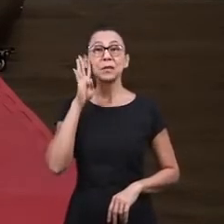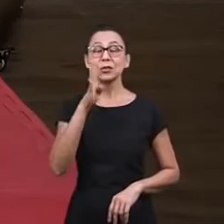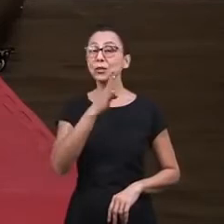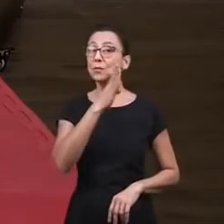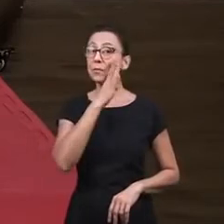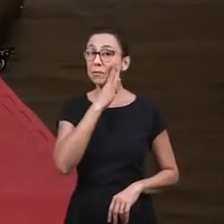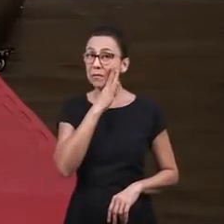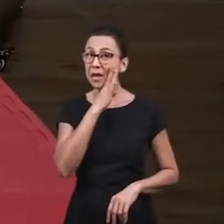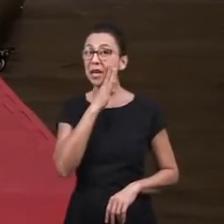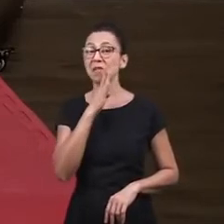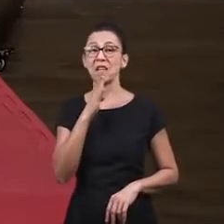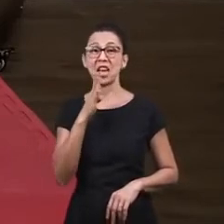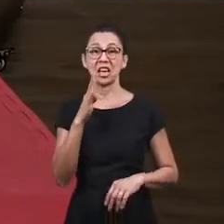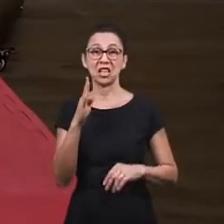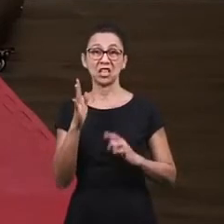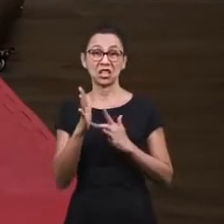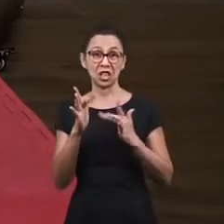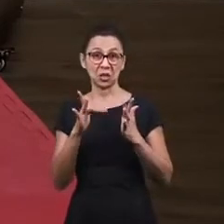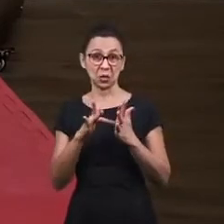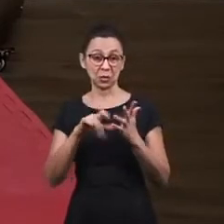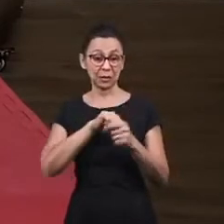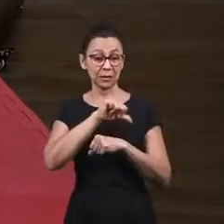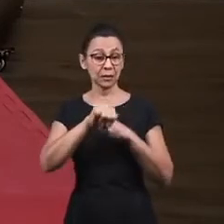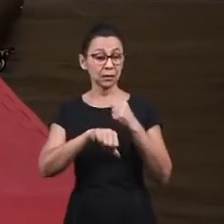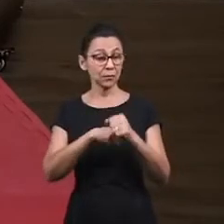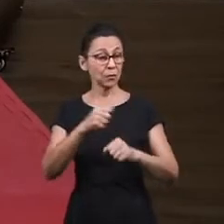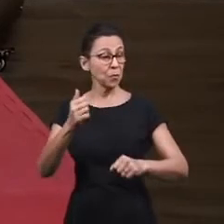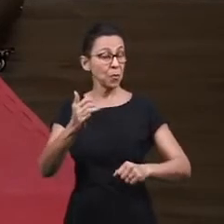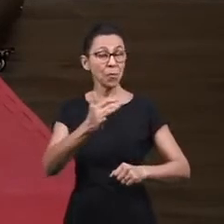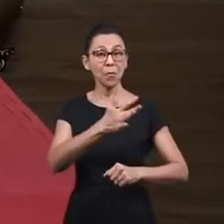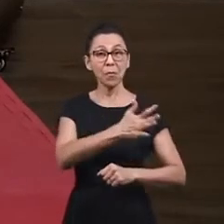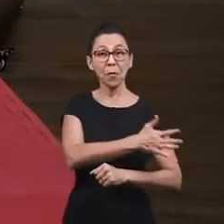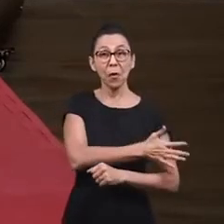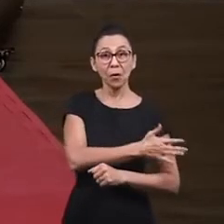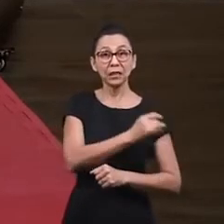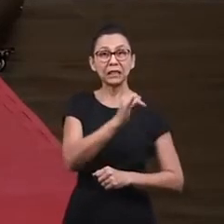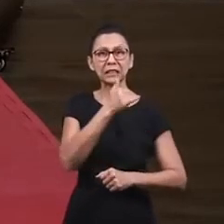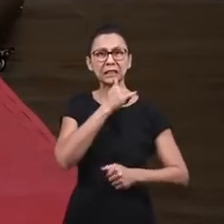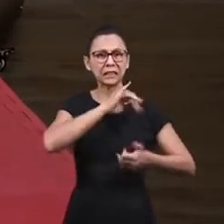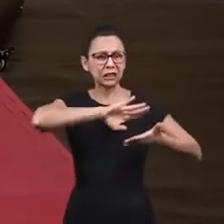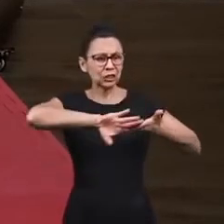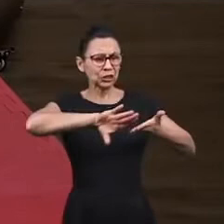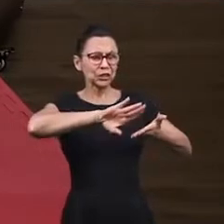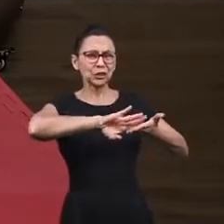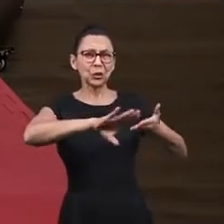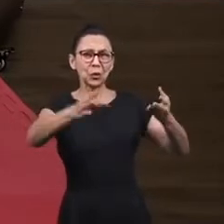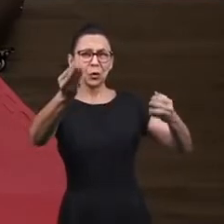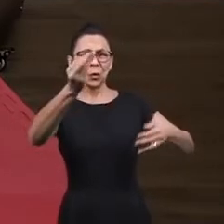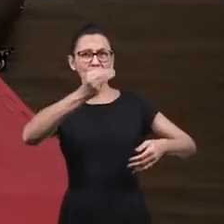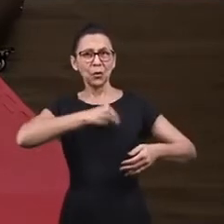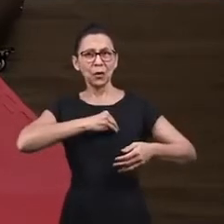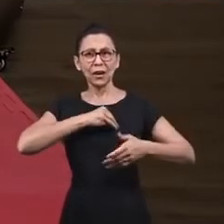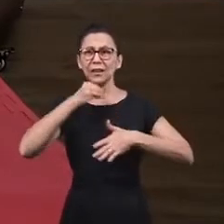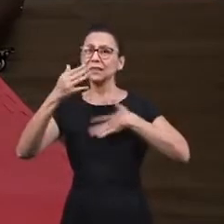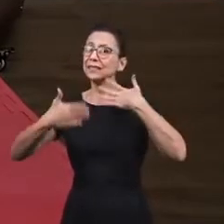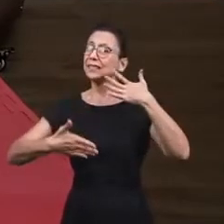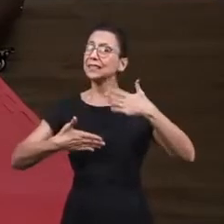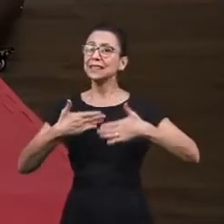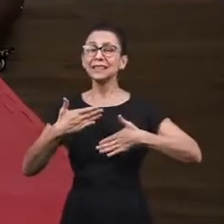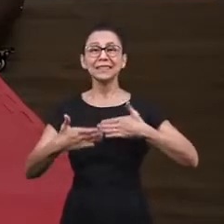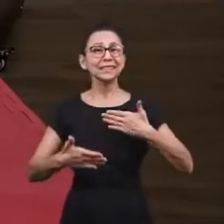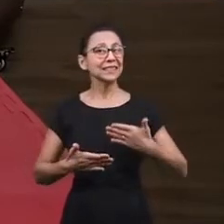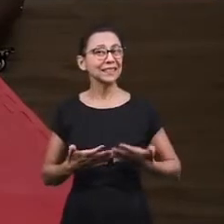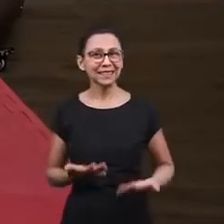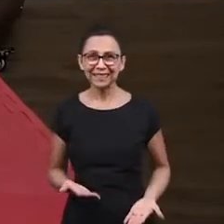heart. He took off out the sadness and he gave him joy. And this is